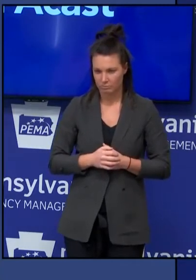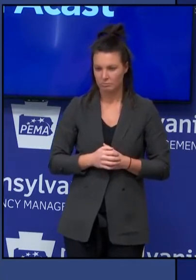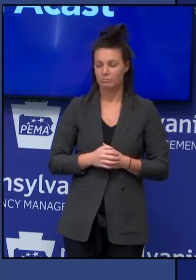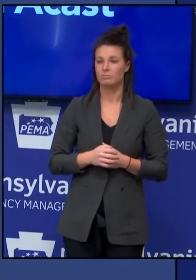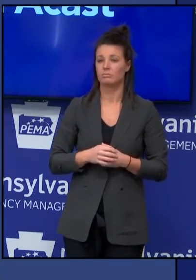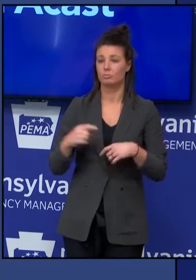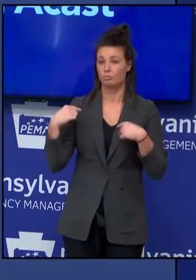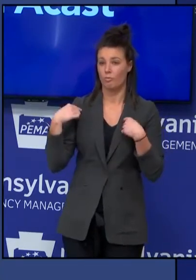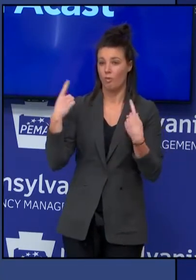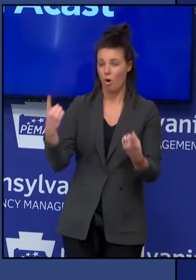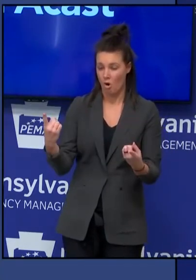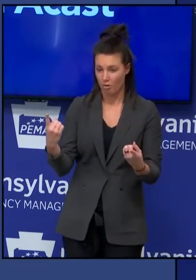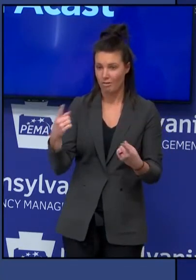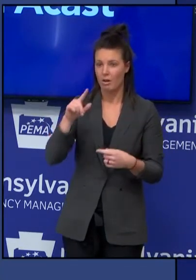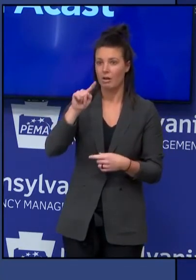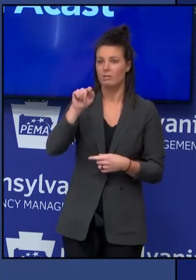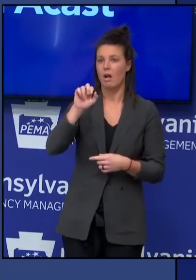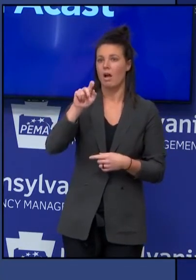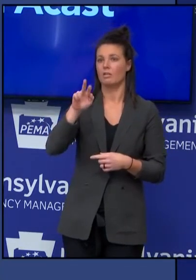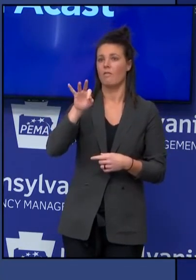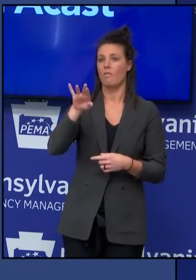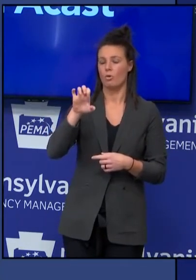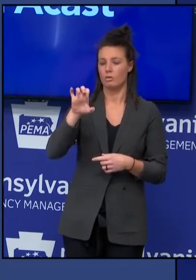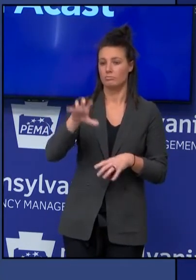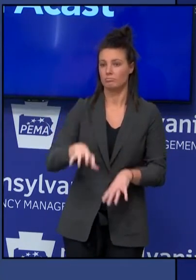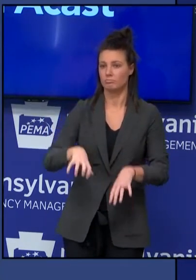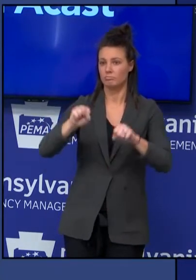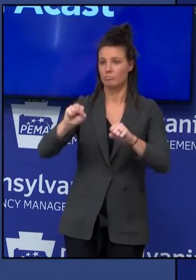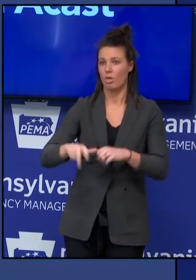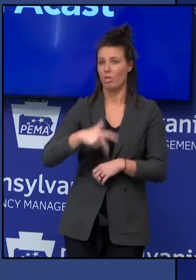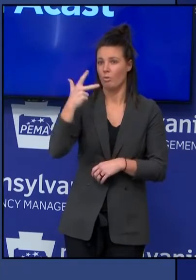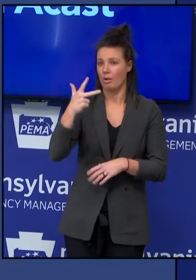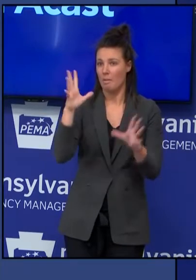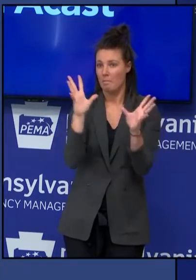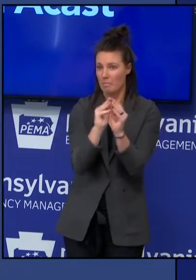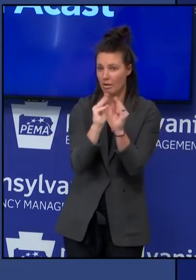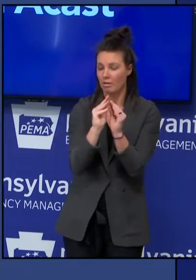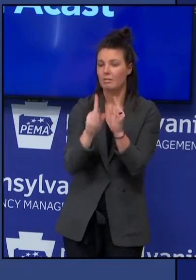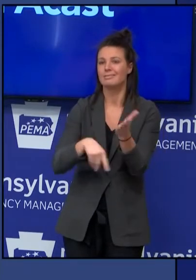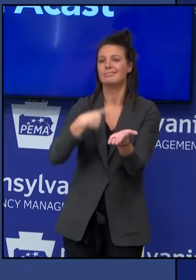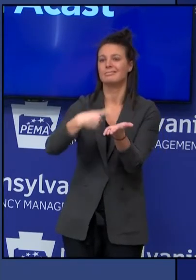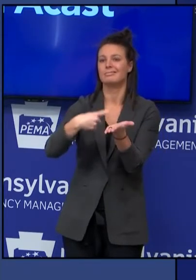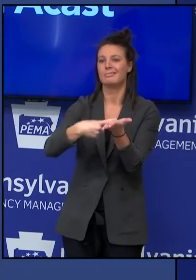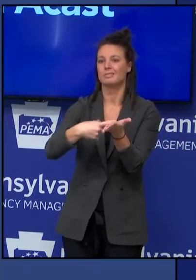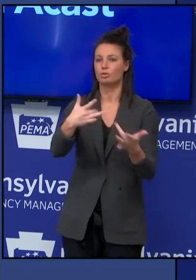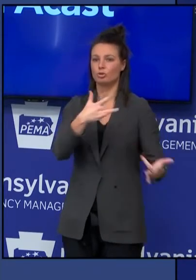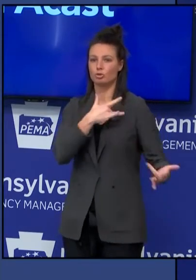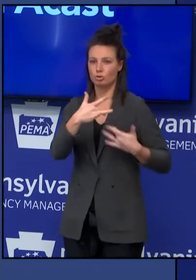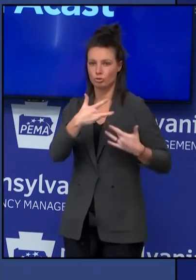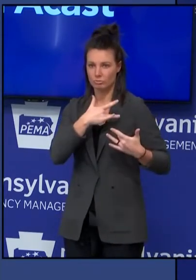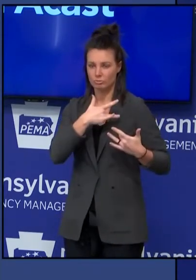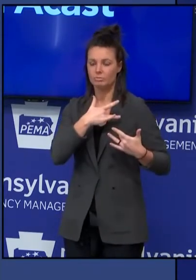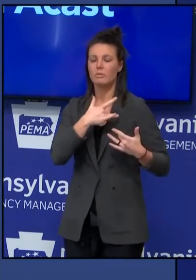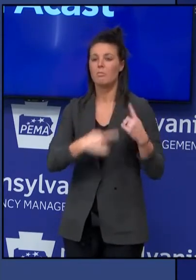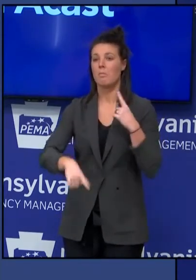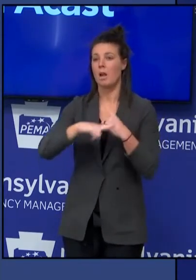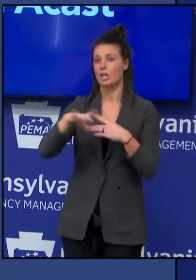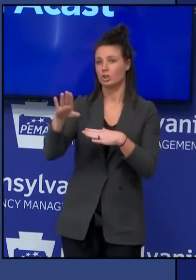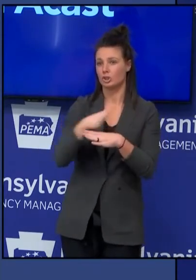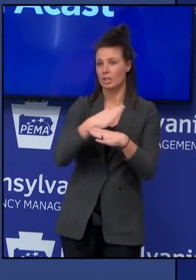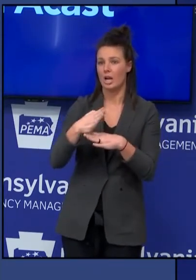To date, this task force has held 3 meetings where we discussed concerns and shared